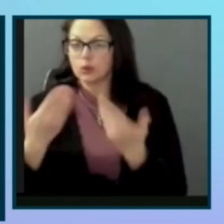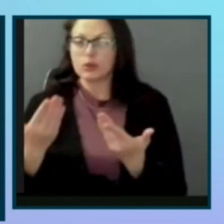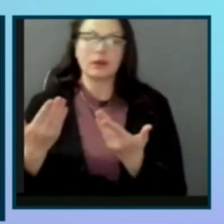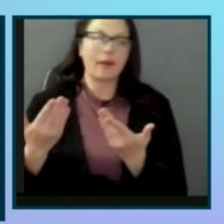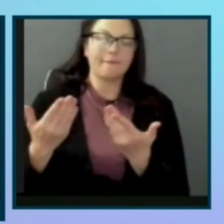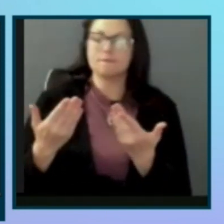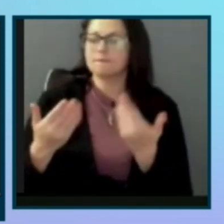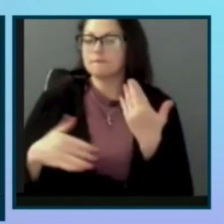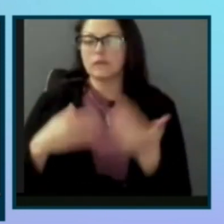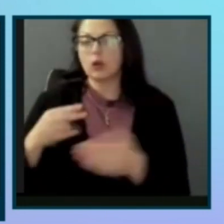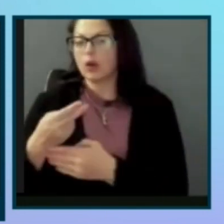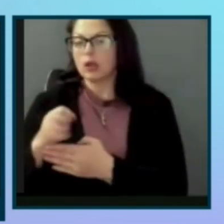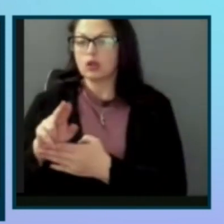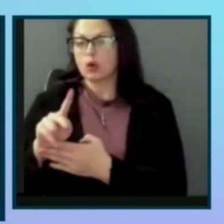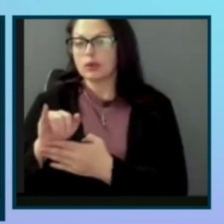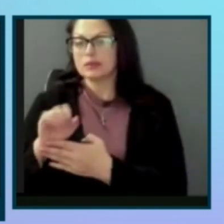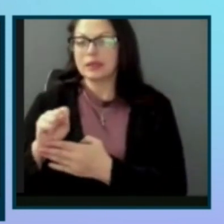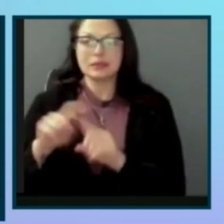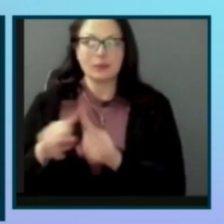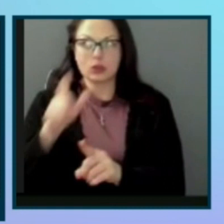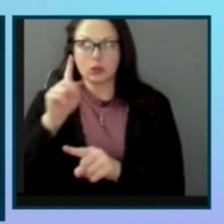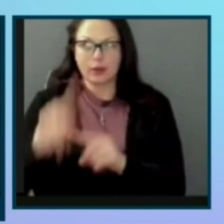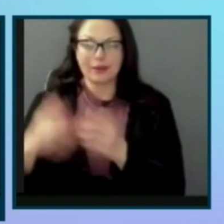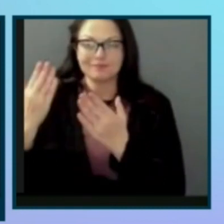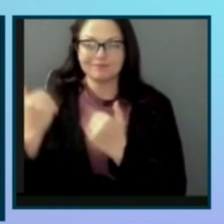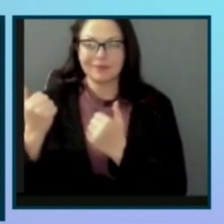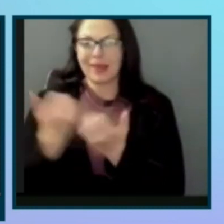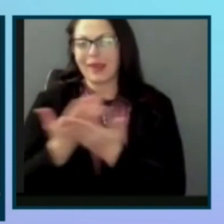but you're not going to always anticipate every possible issue.